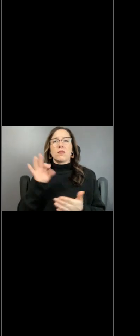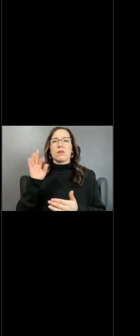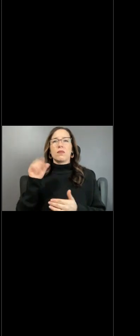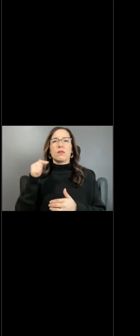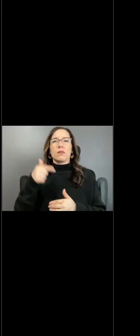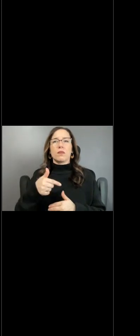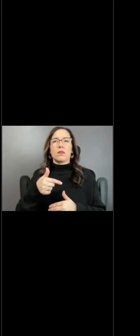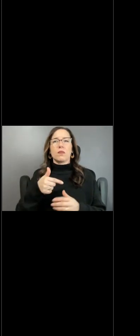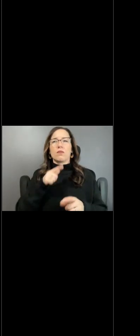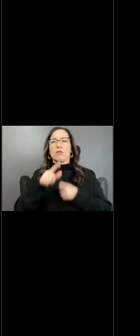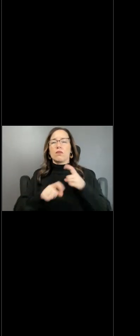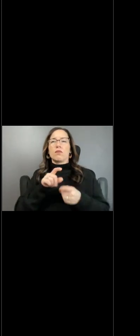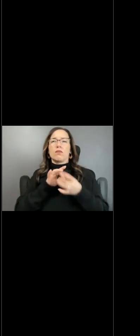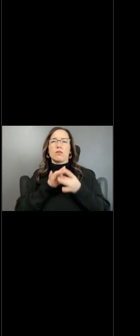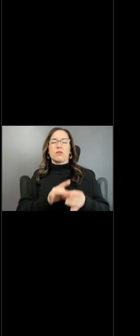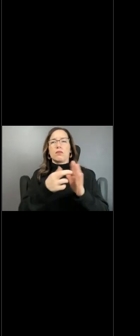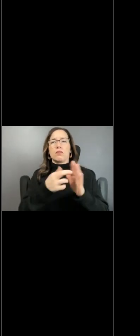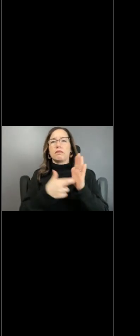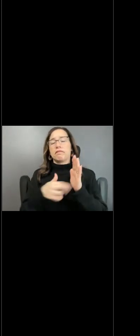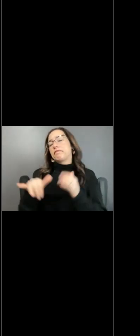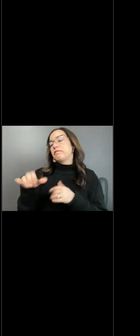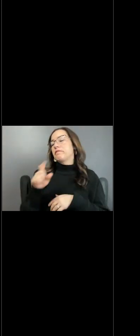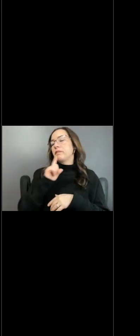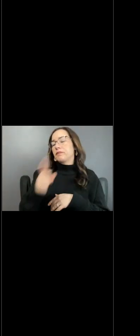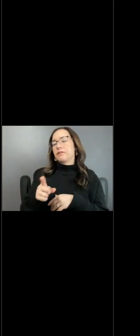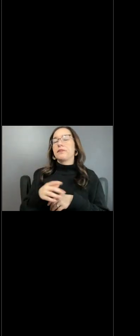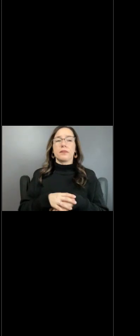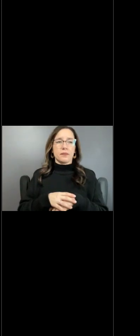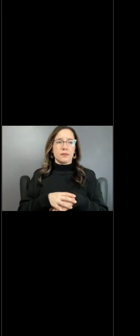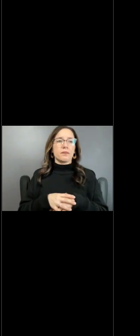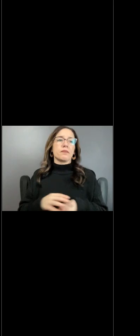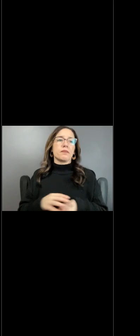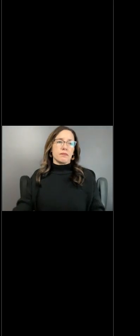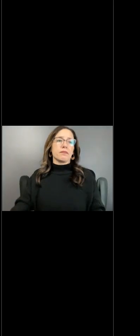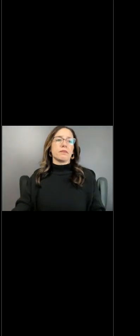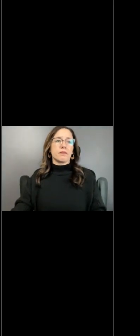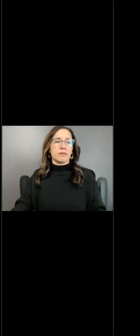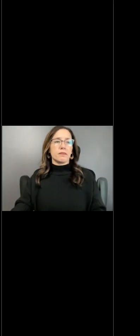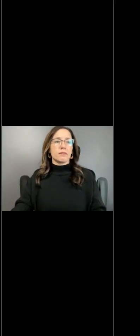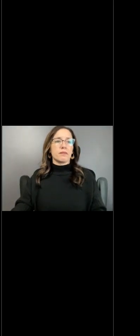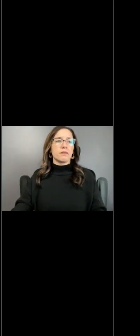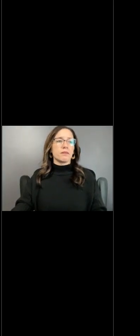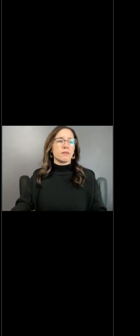guidelines, and that is true. The notice was published to address those questions.